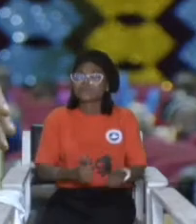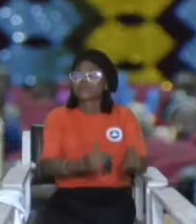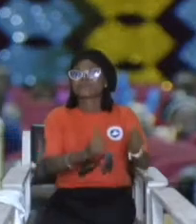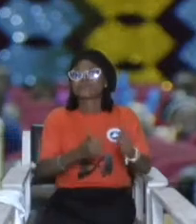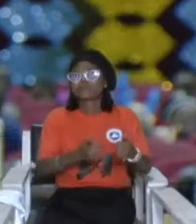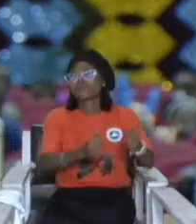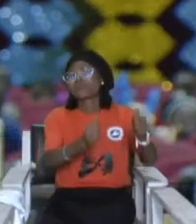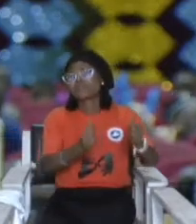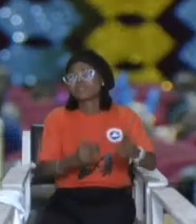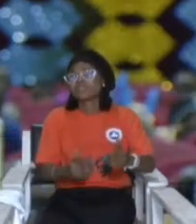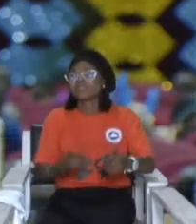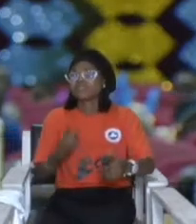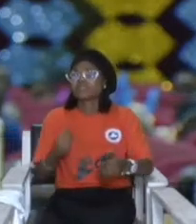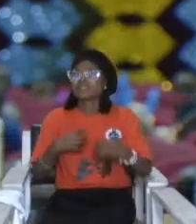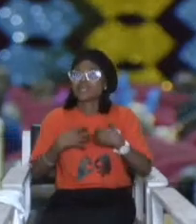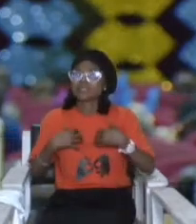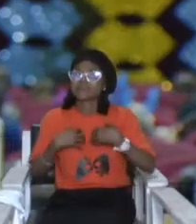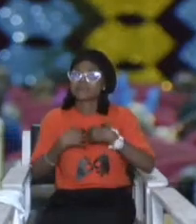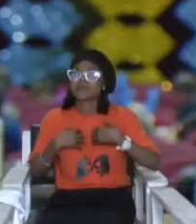40 years.